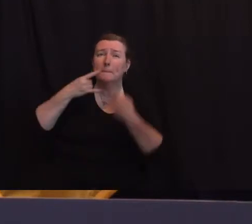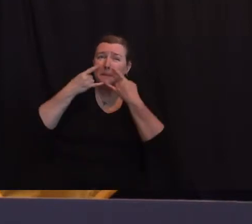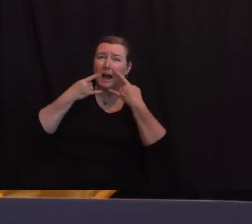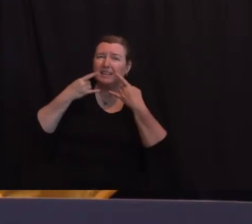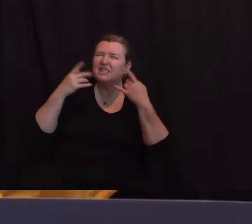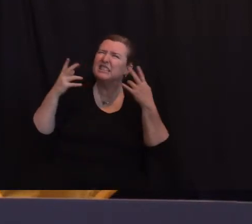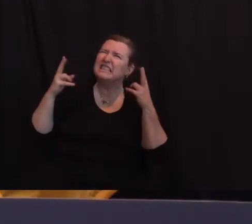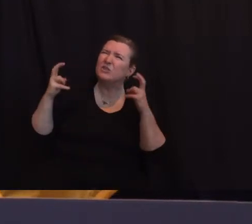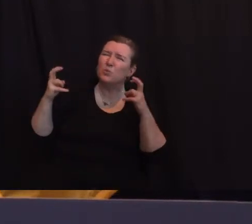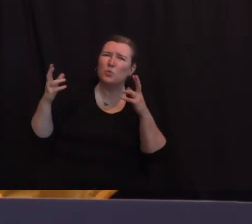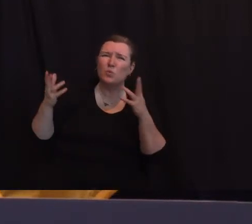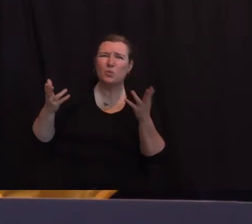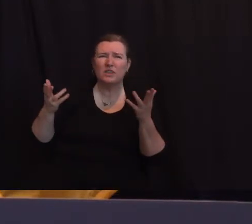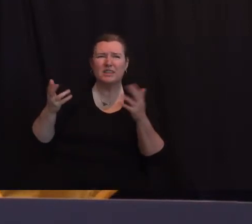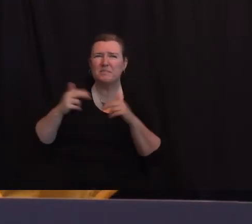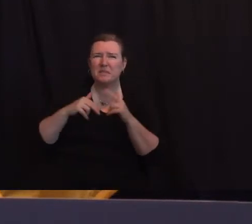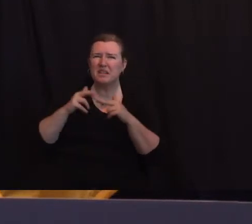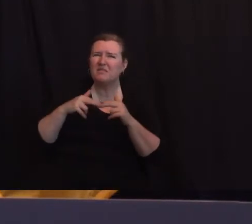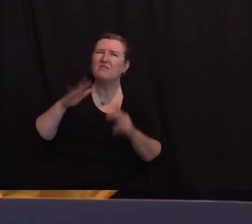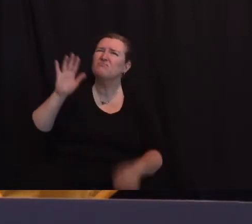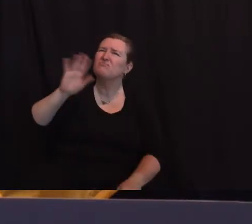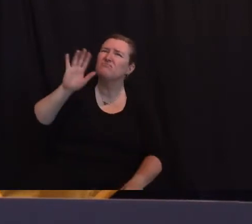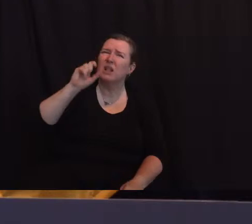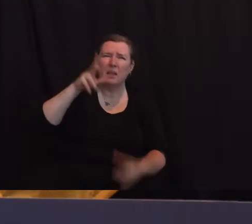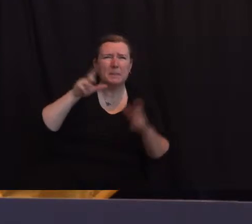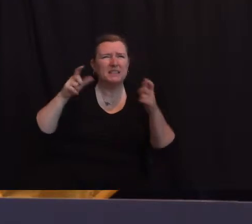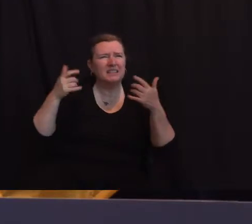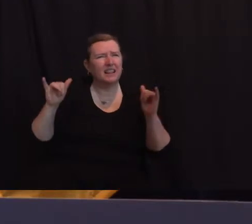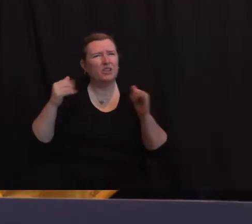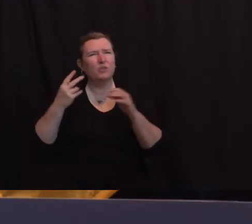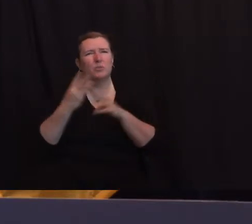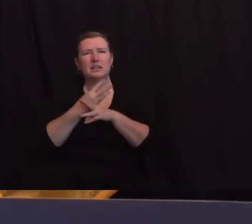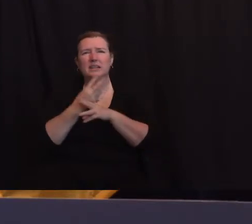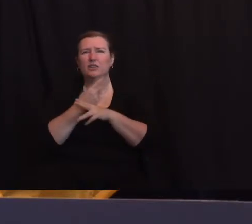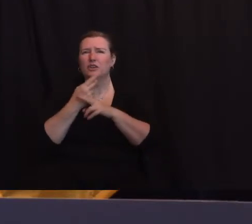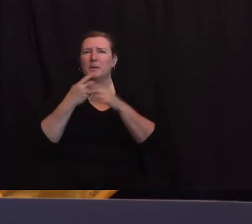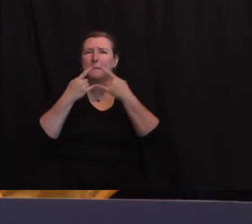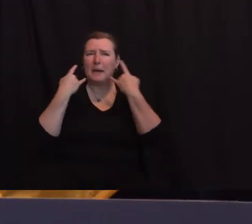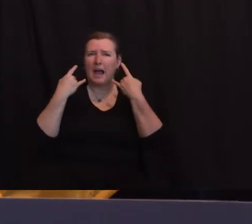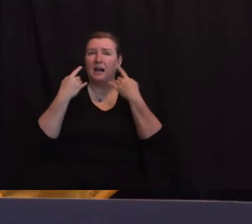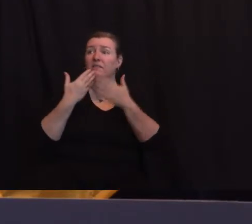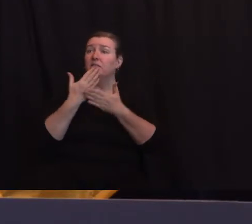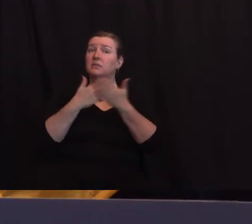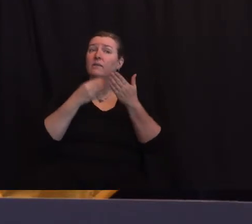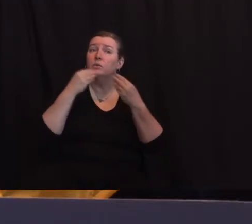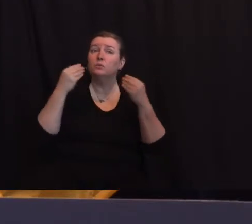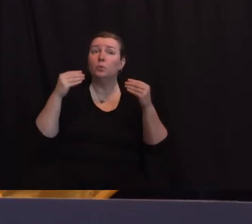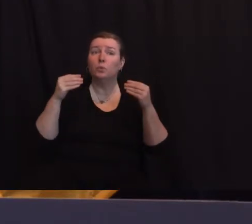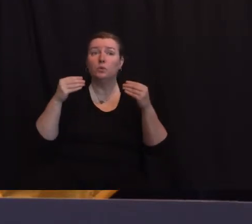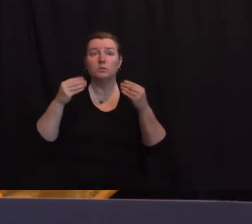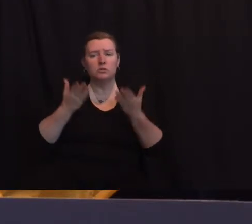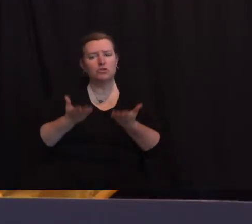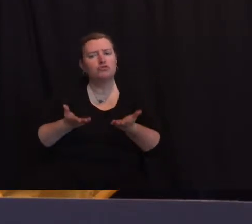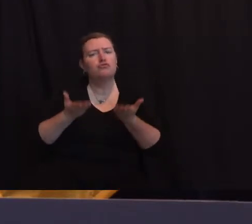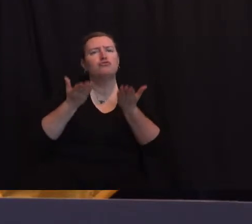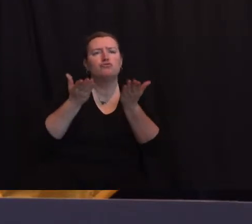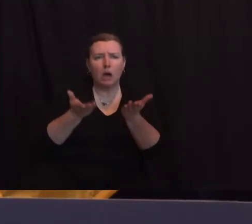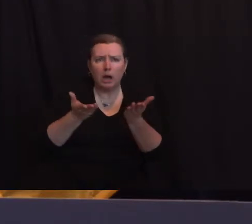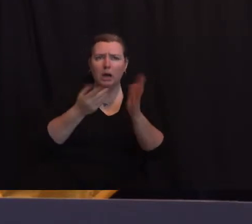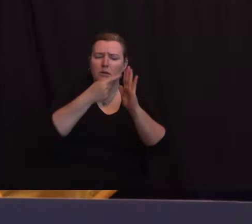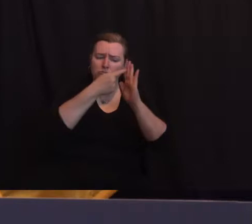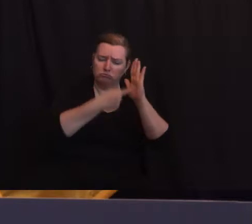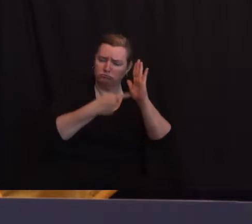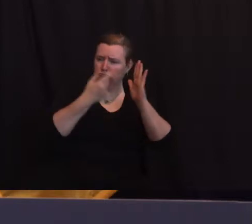not in this building, but generally, a lot of people are still wearing masks. Some supermarkets suggest it, we'd like to see people wearing